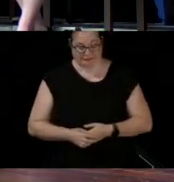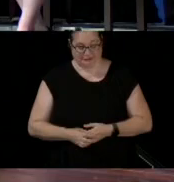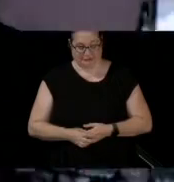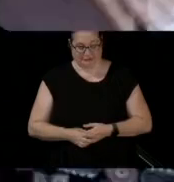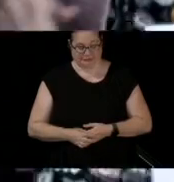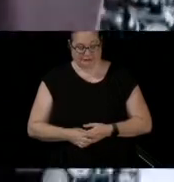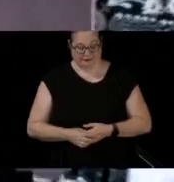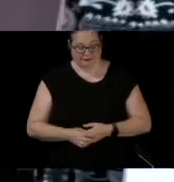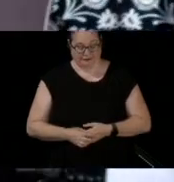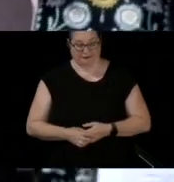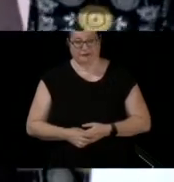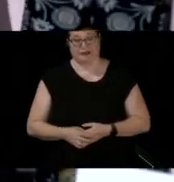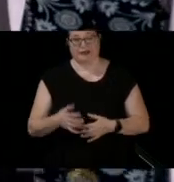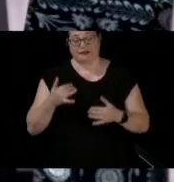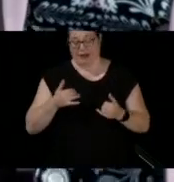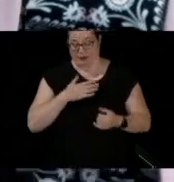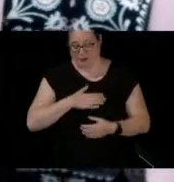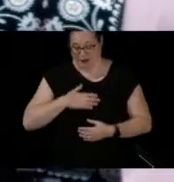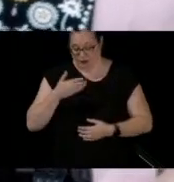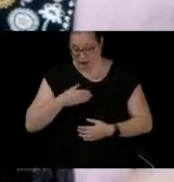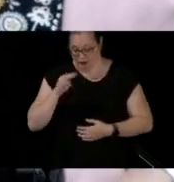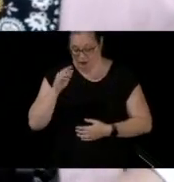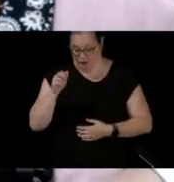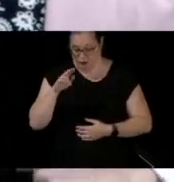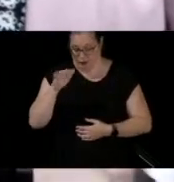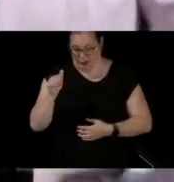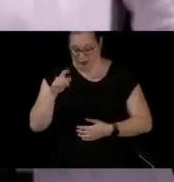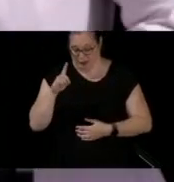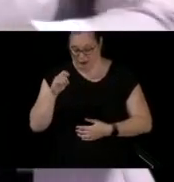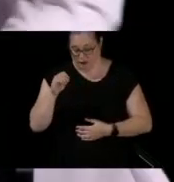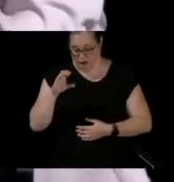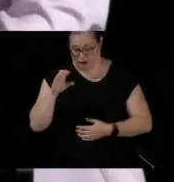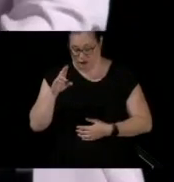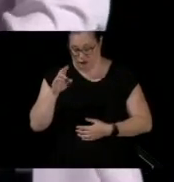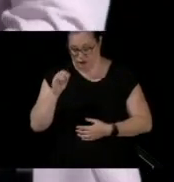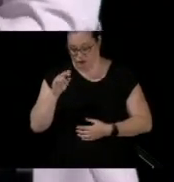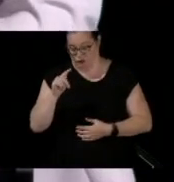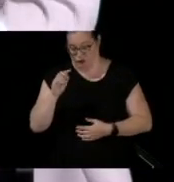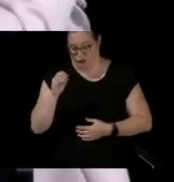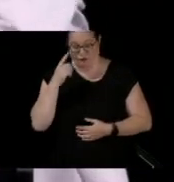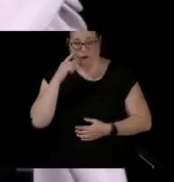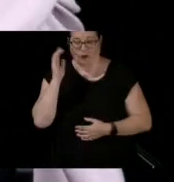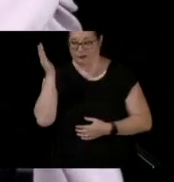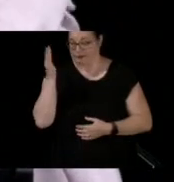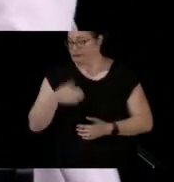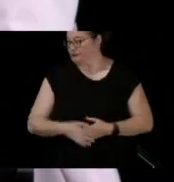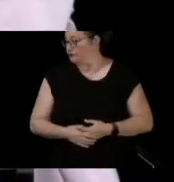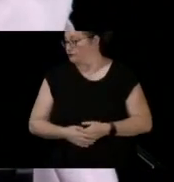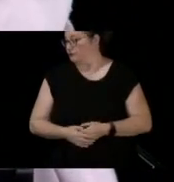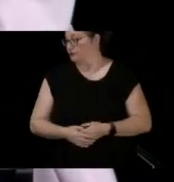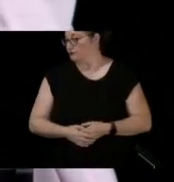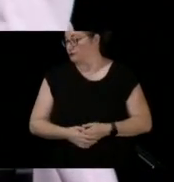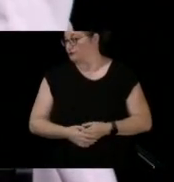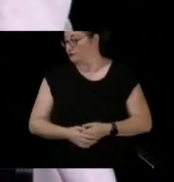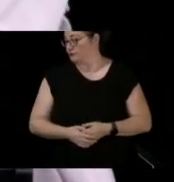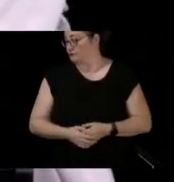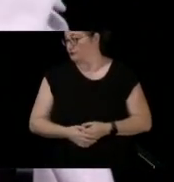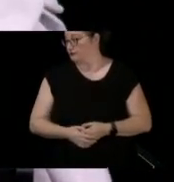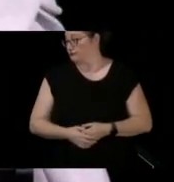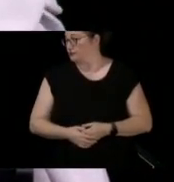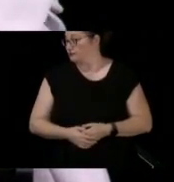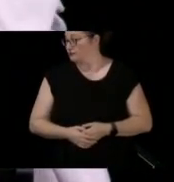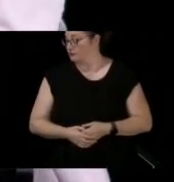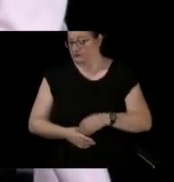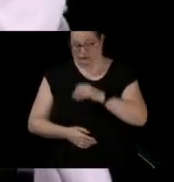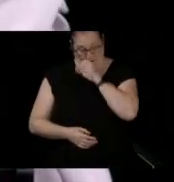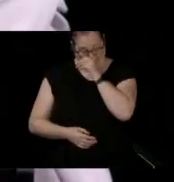Now please welcome Maria DeCudo for the reflection speech. We did also have one late ad, if you can announce Ms. Gazzoni.